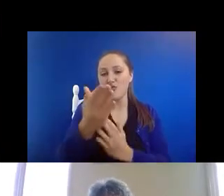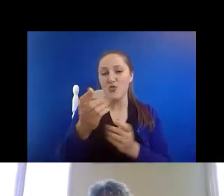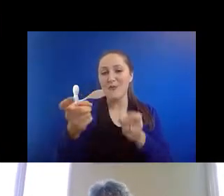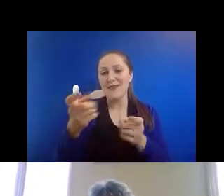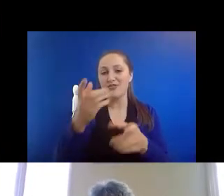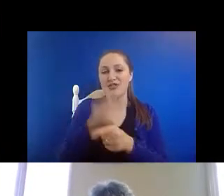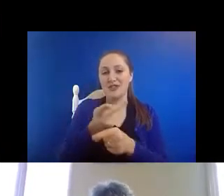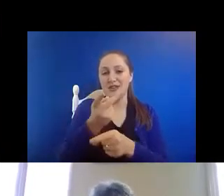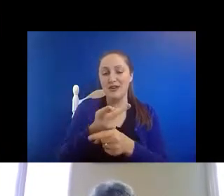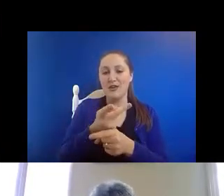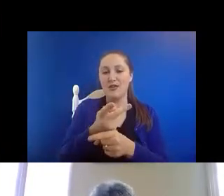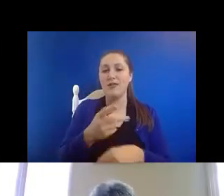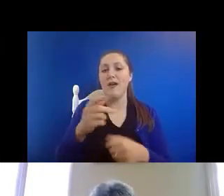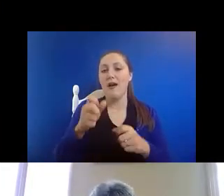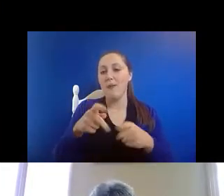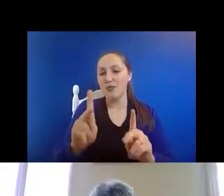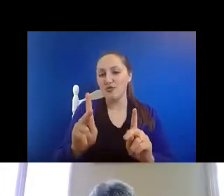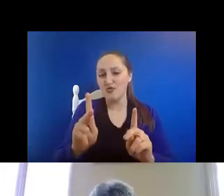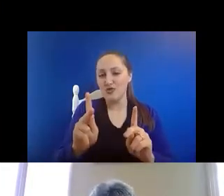are. Next slide.